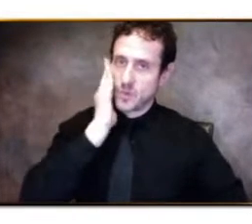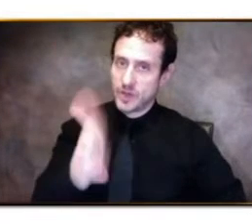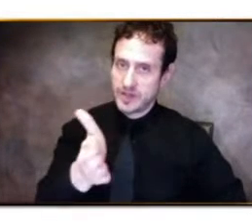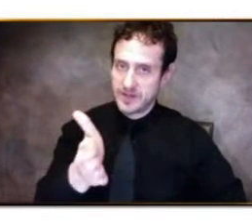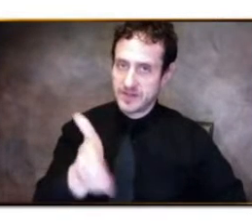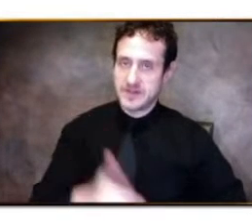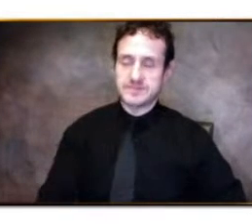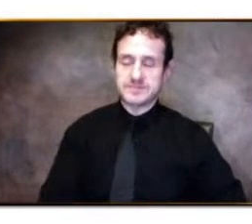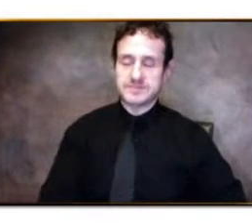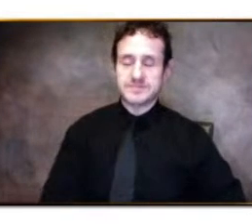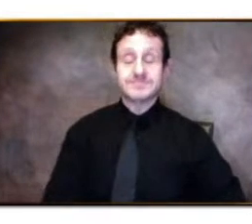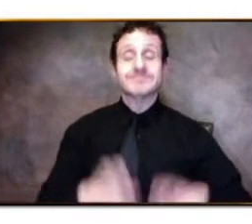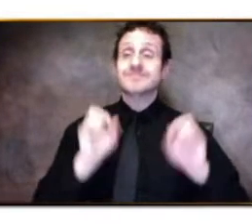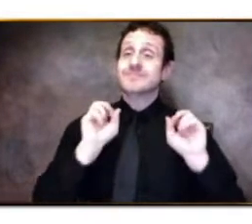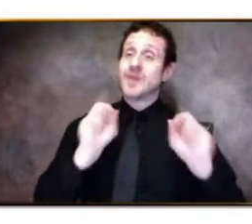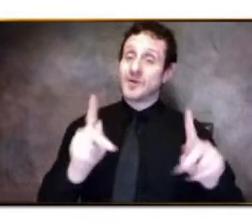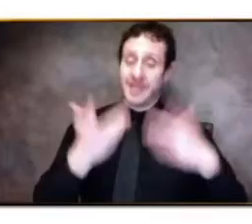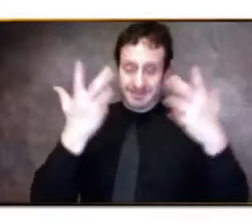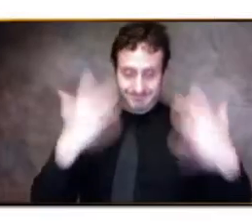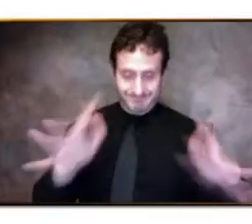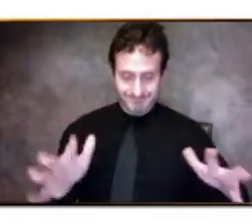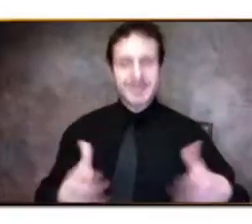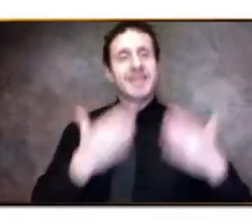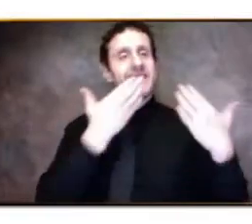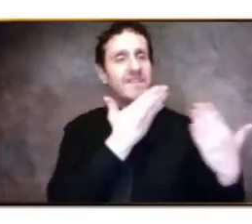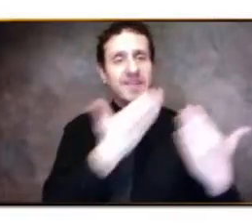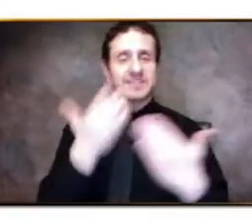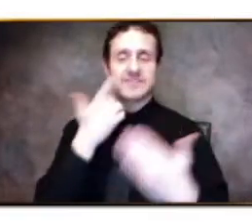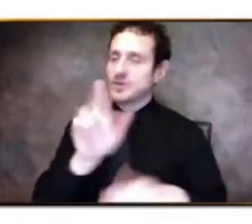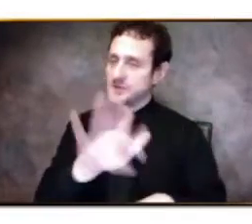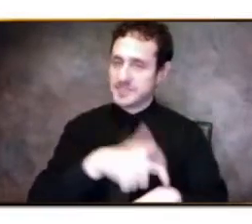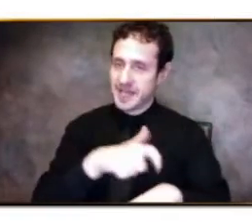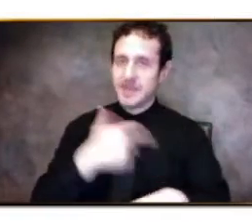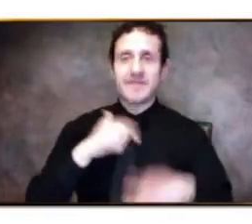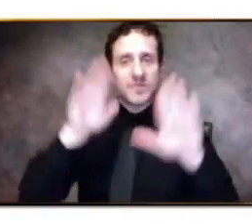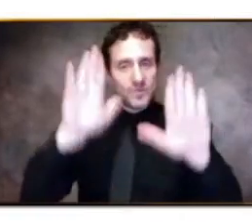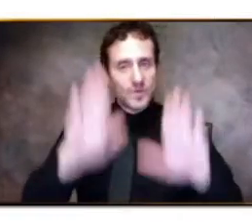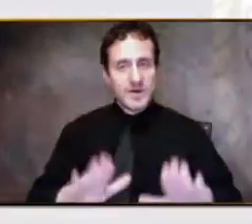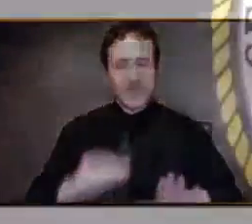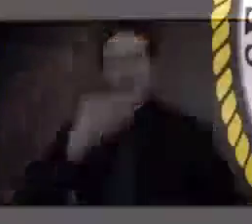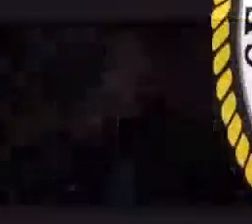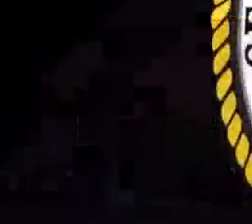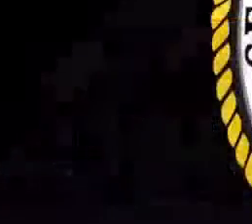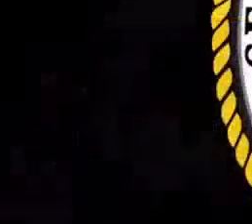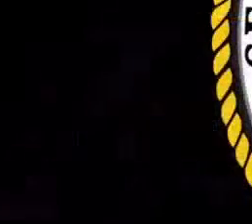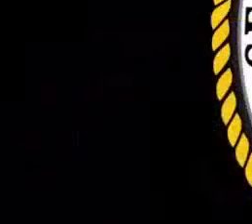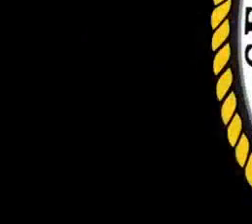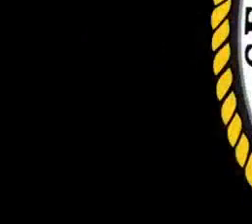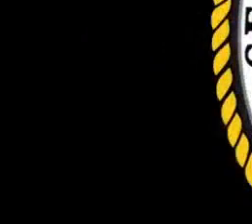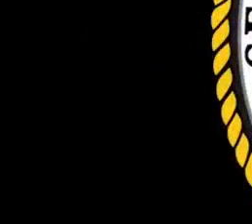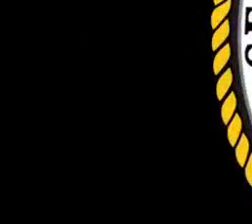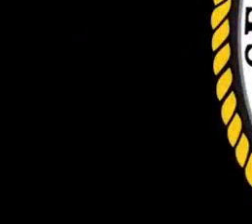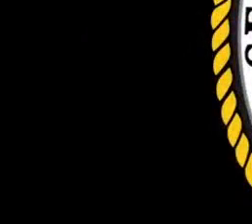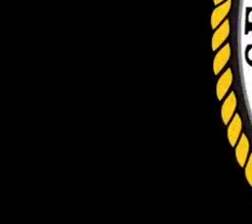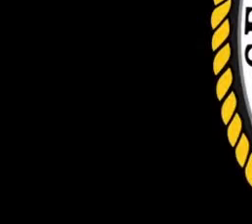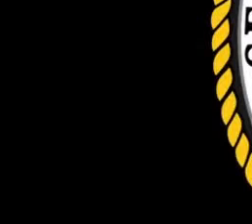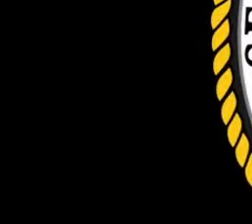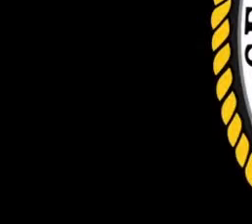All right, that is everyone. Thanks for your time. Have a great Thanksgiving, and we'll see you guys next week. Happy Thanksgiving, everyone.